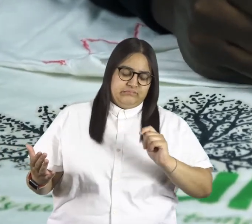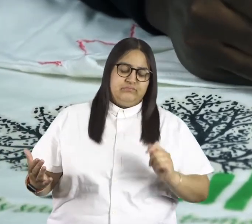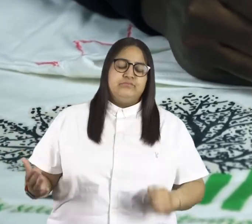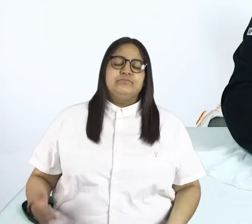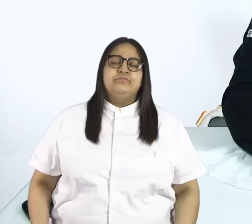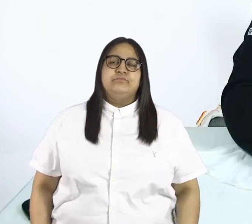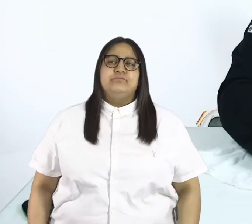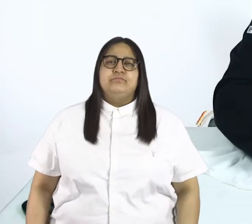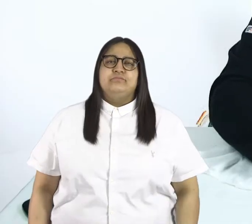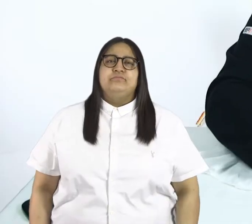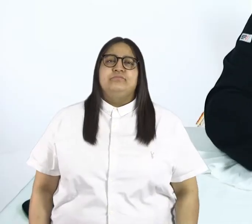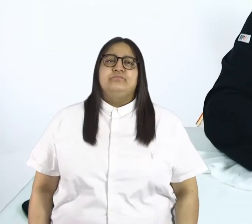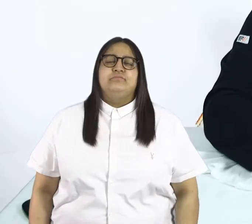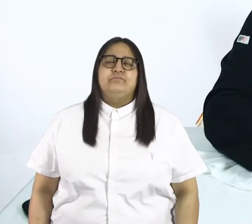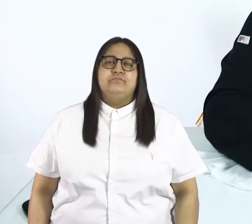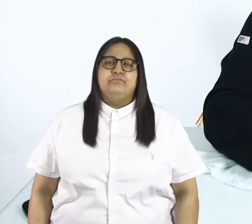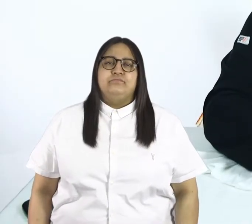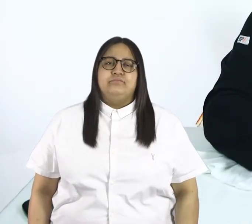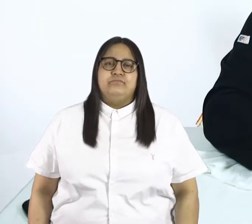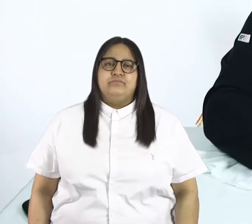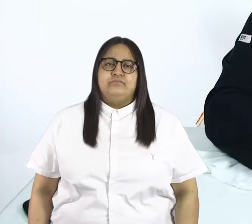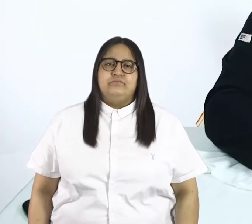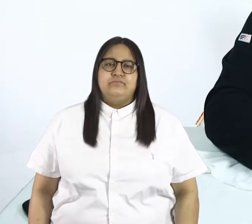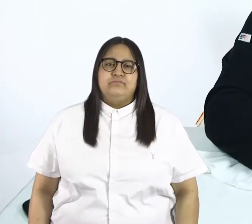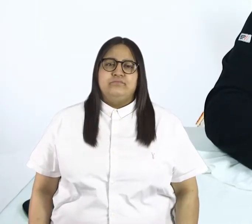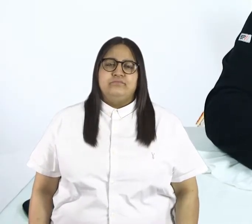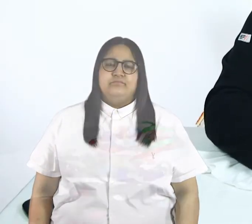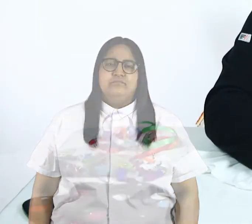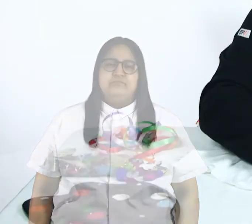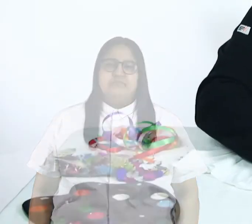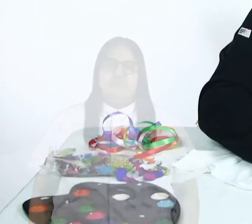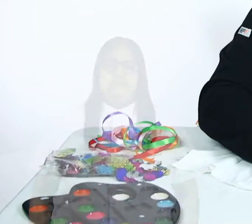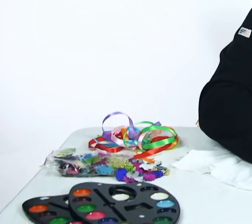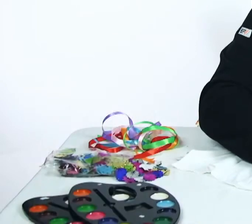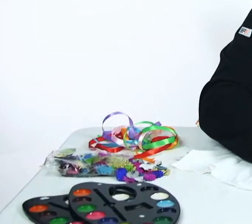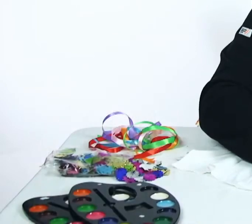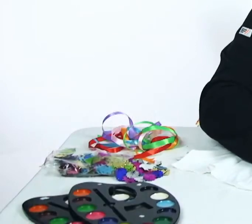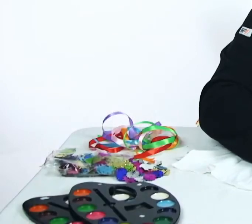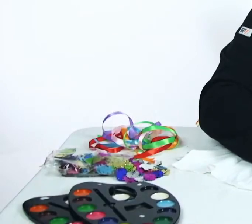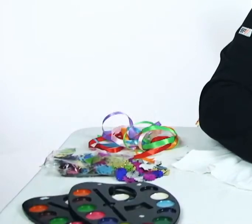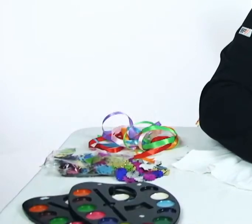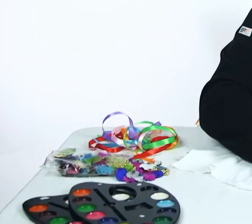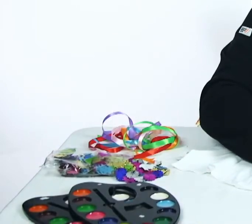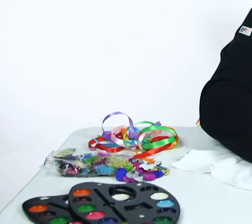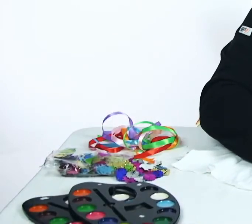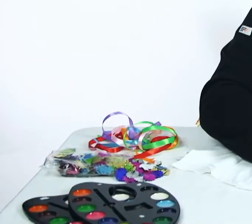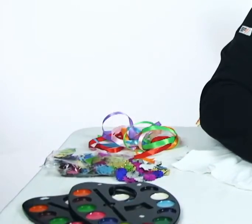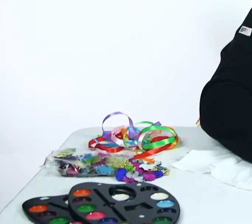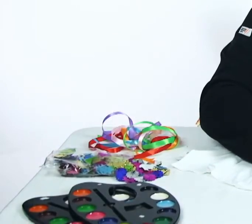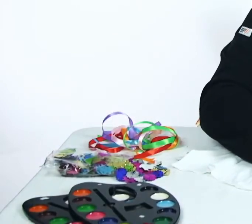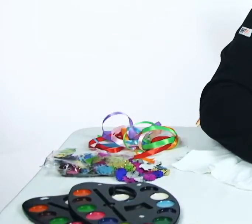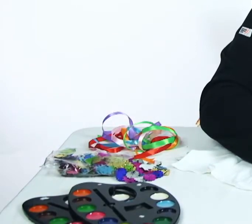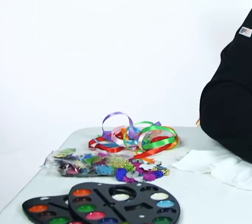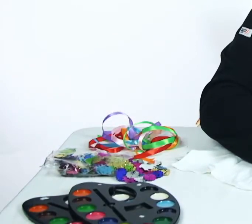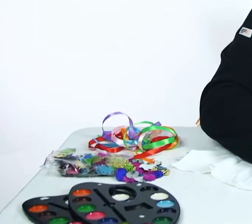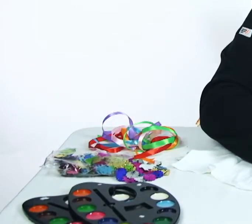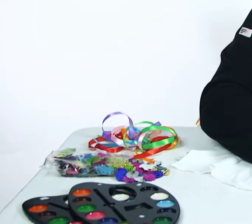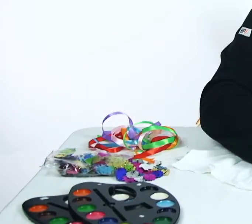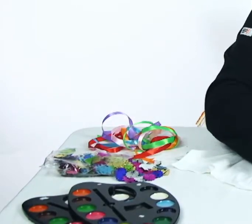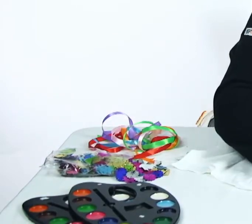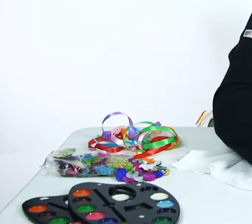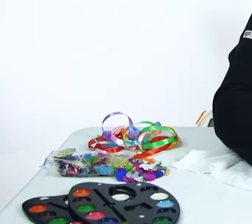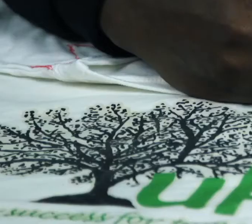Now, a shirt is quite shaky to work with. It's not like working on plain paper or card. So just be